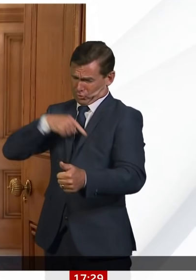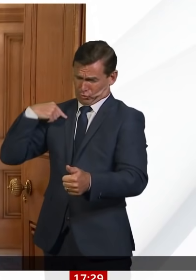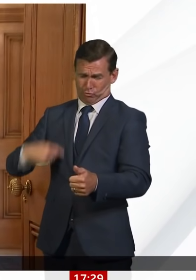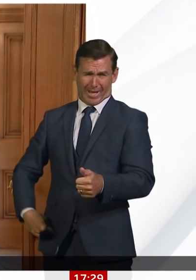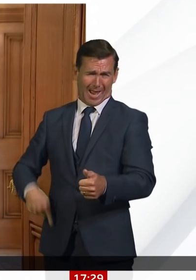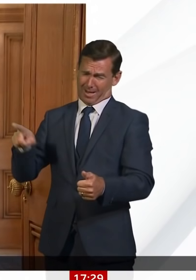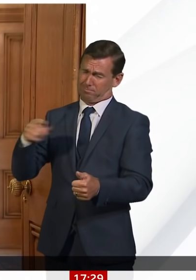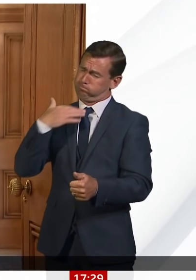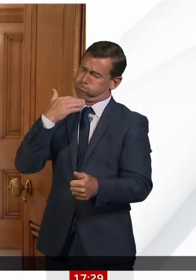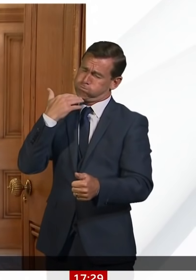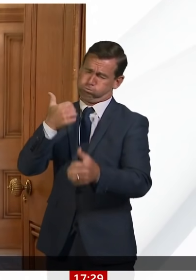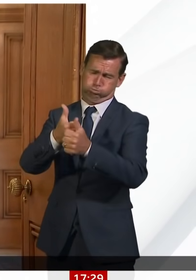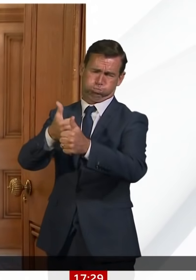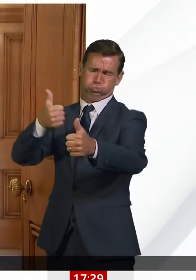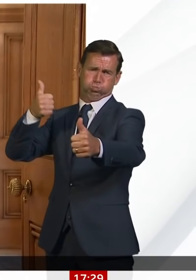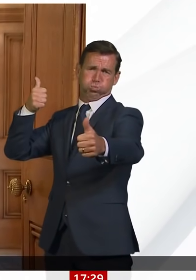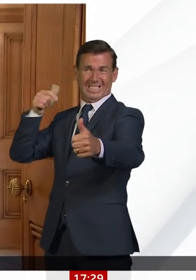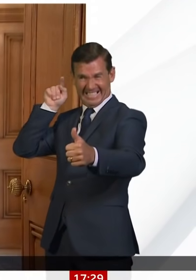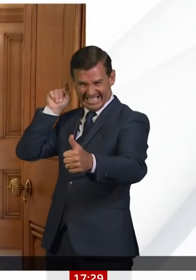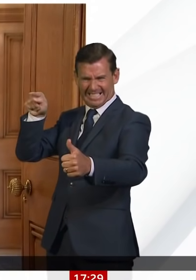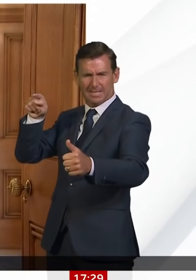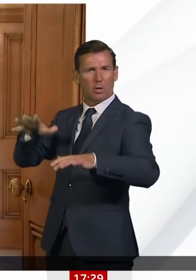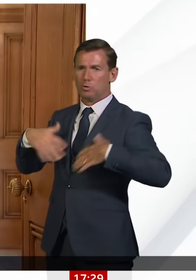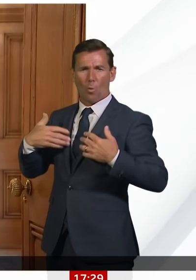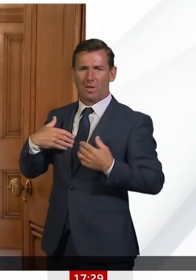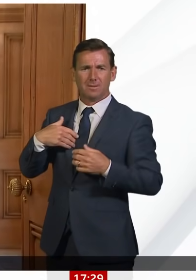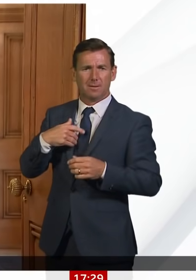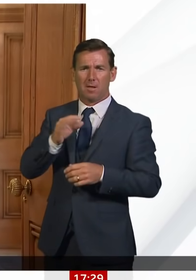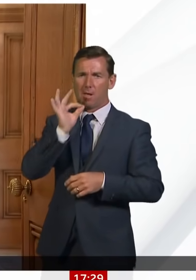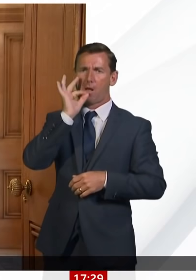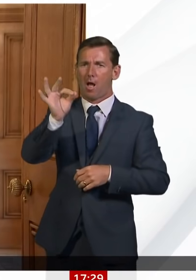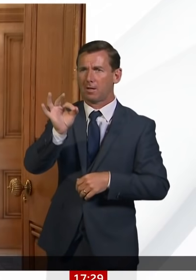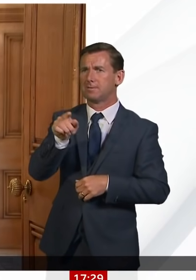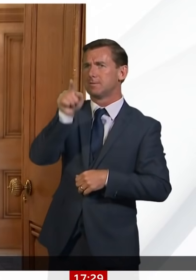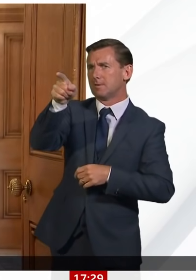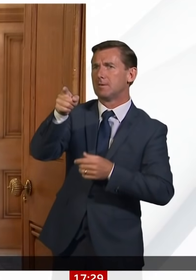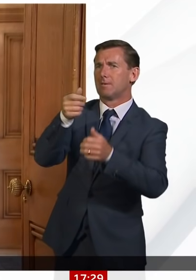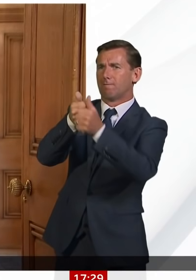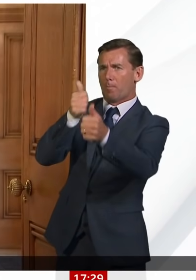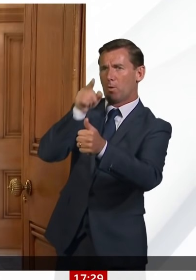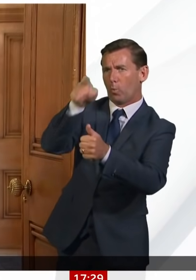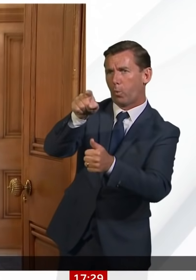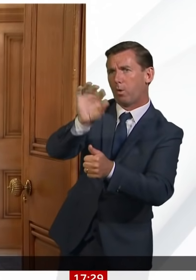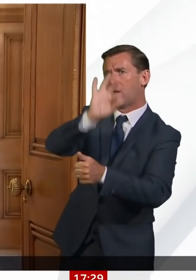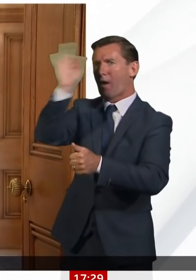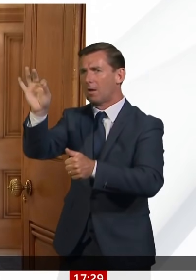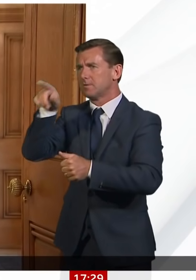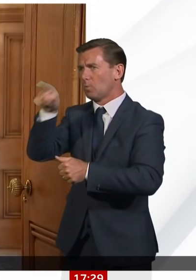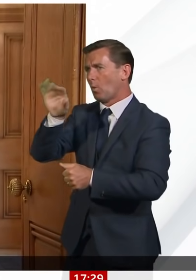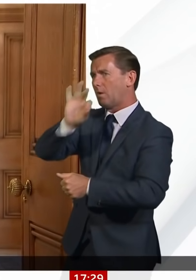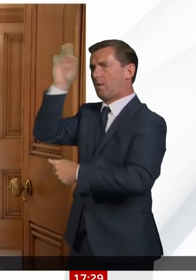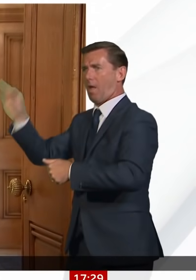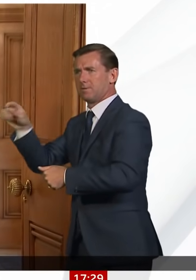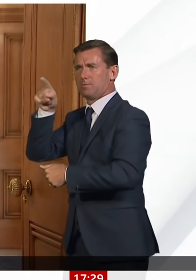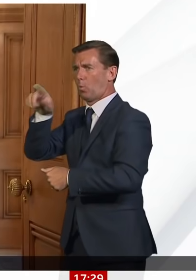including in China, rather than going through middlemen, which can seem attractive on the surface,